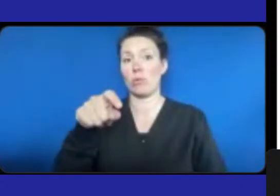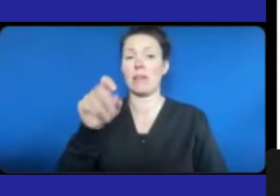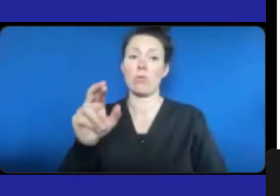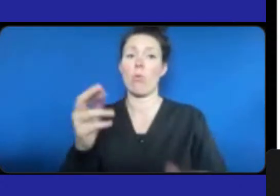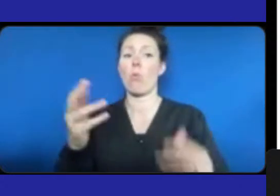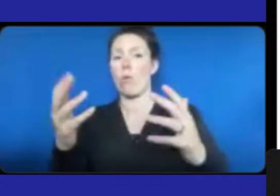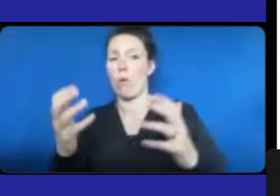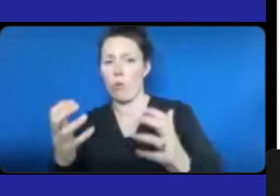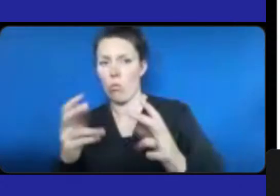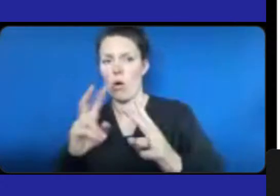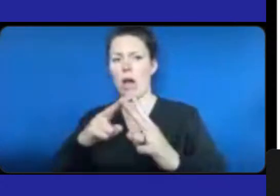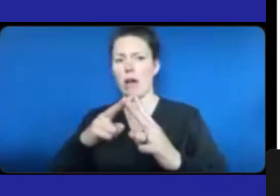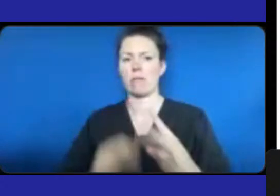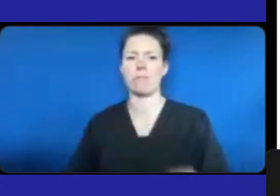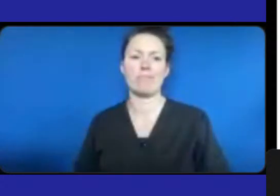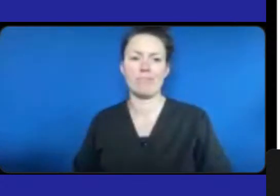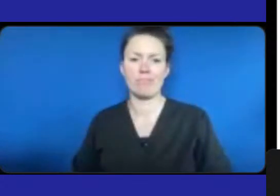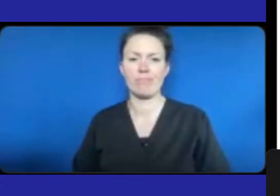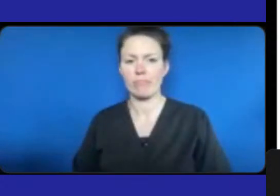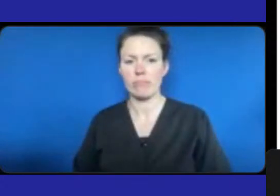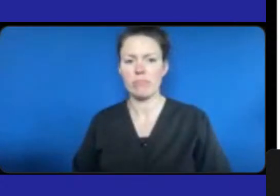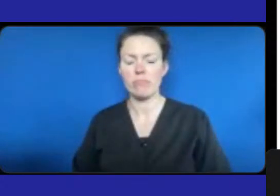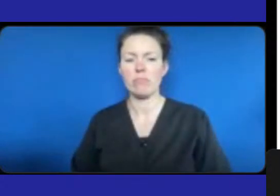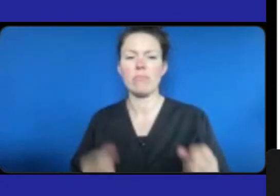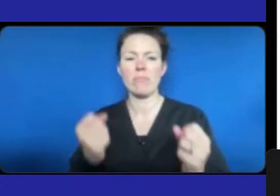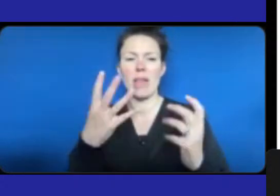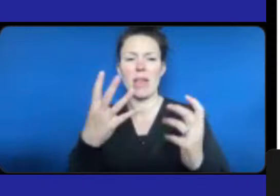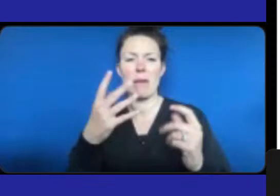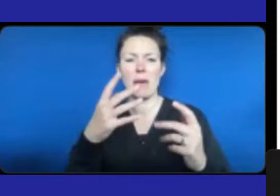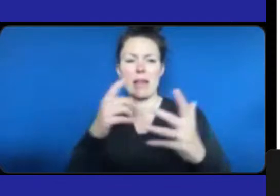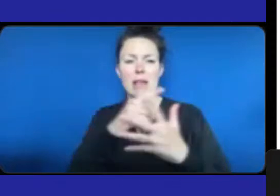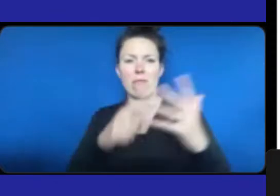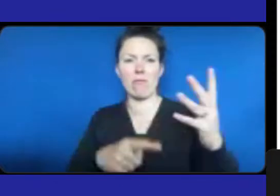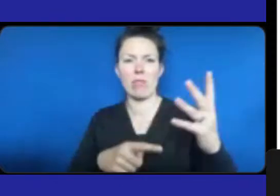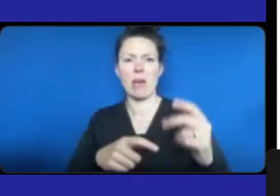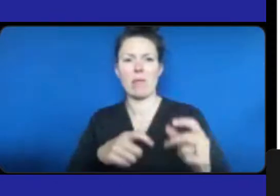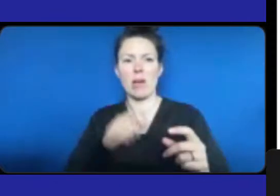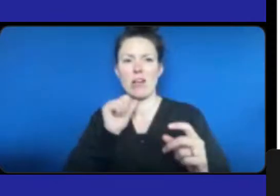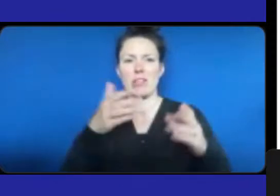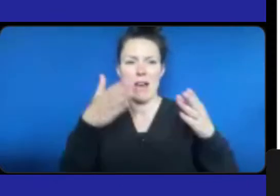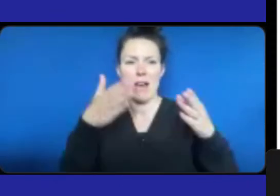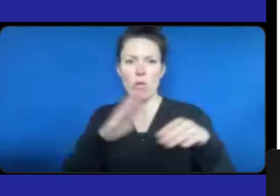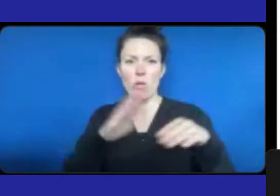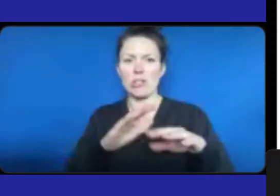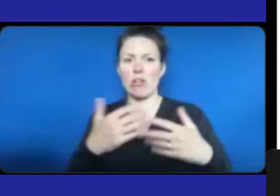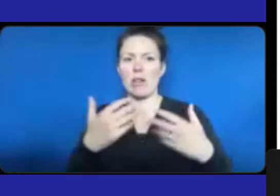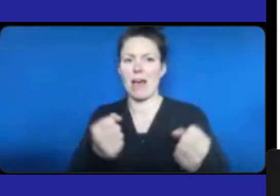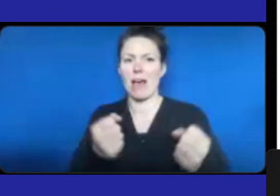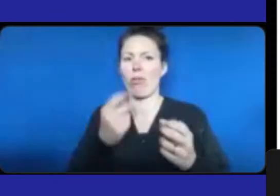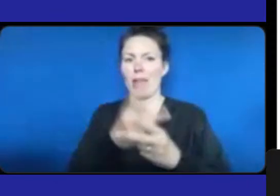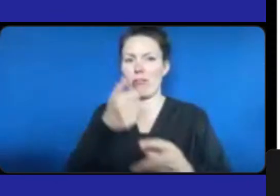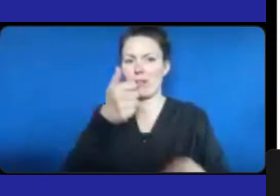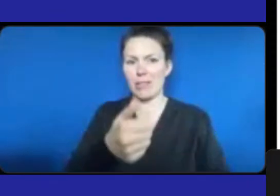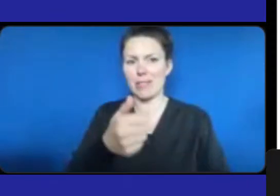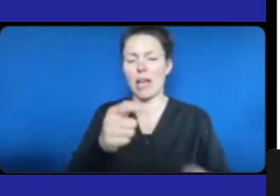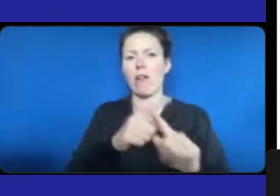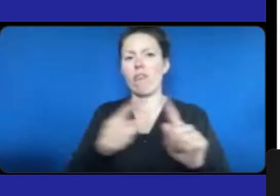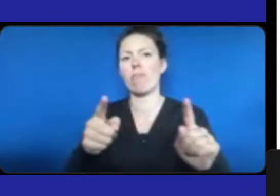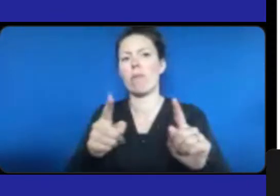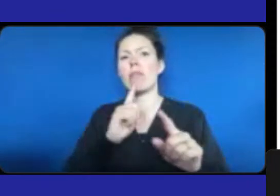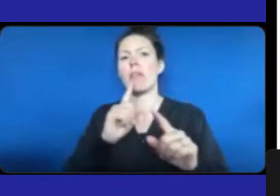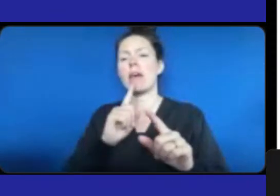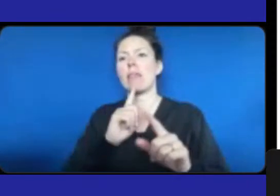want. And very many of them are not about the delivery of healthcare per se. They are about the underlying